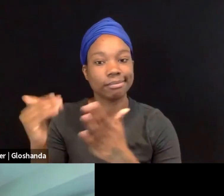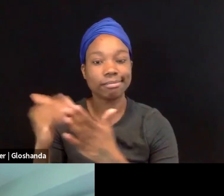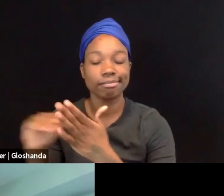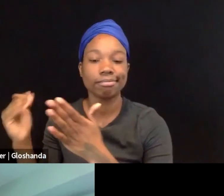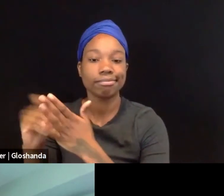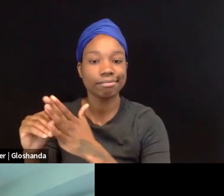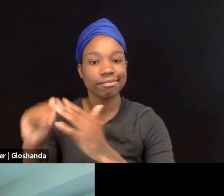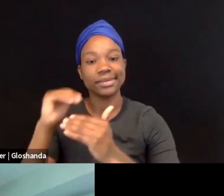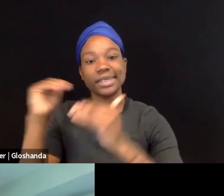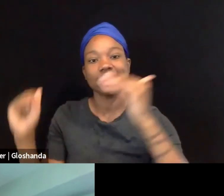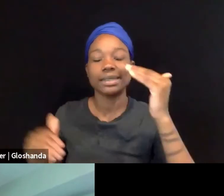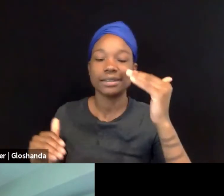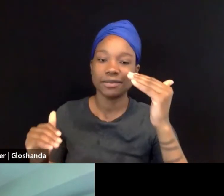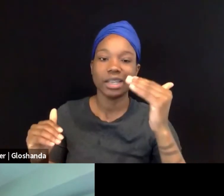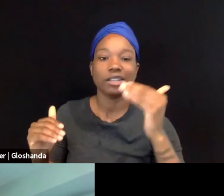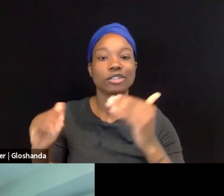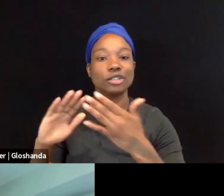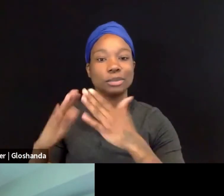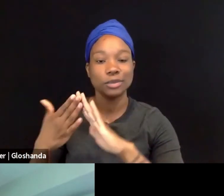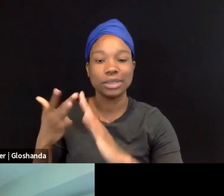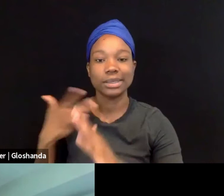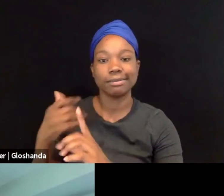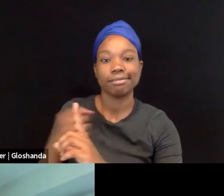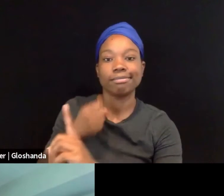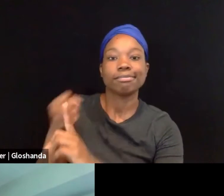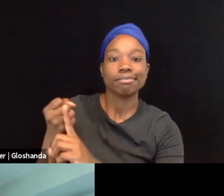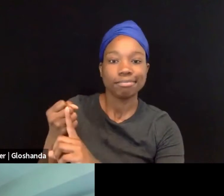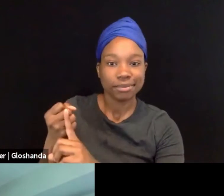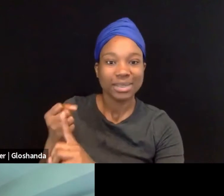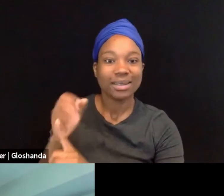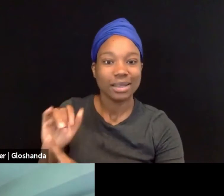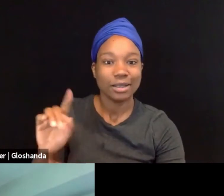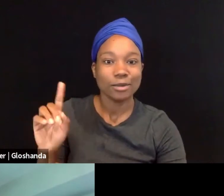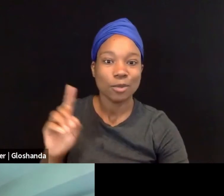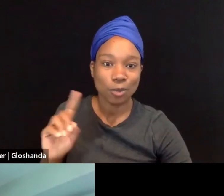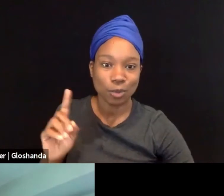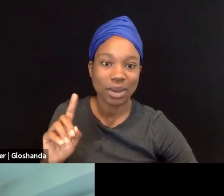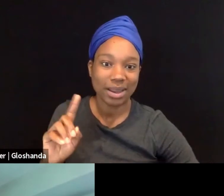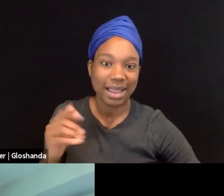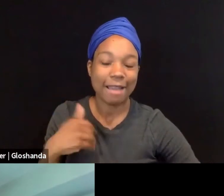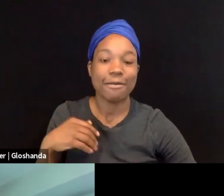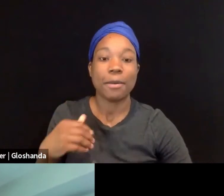housing bore the brunt of Superstorm Sandy's $65 billion in damage.